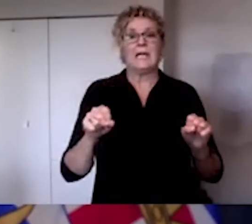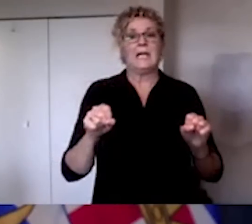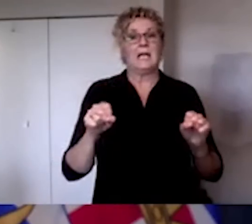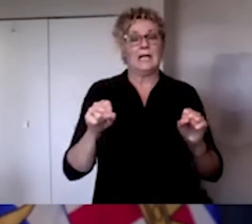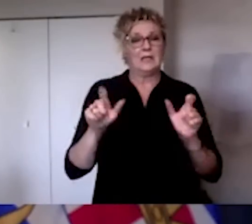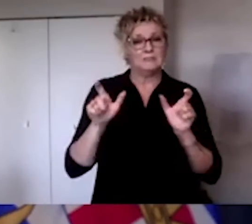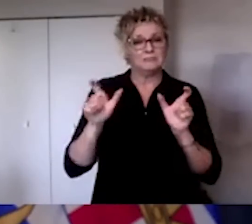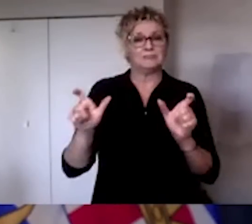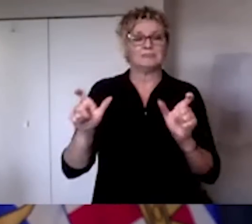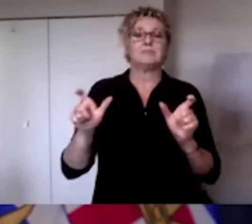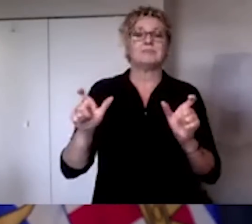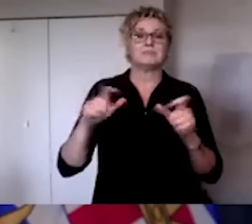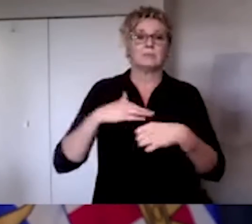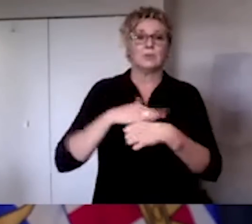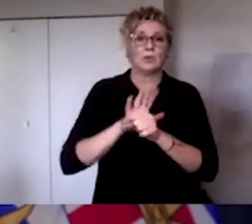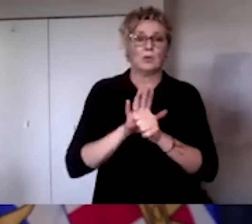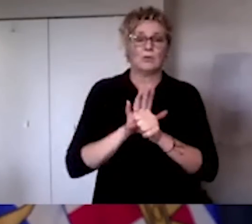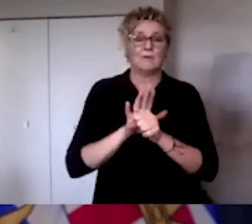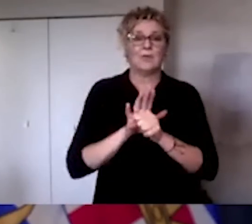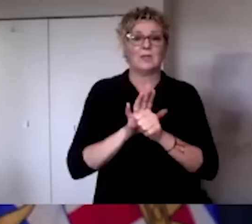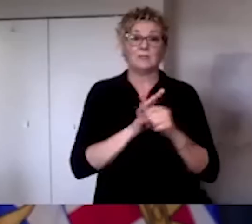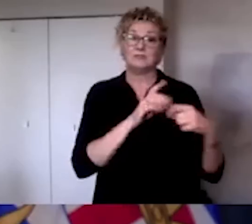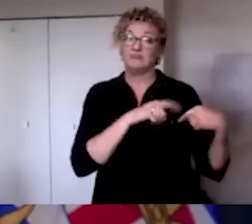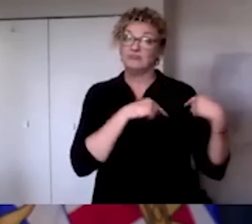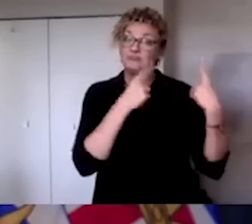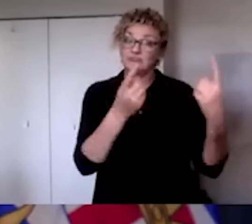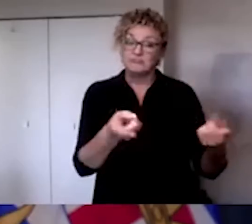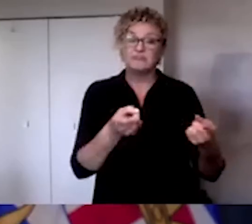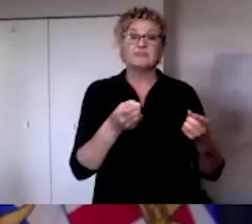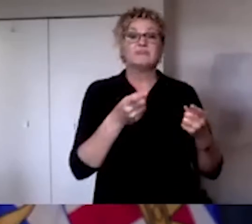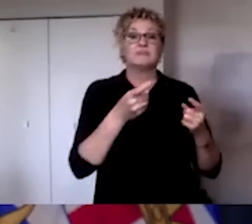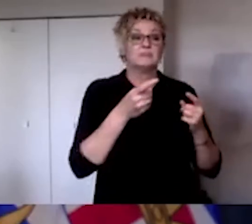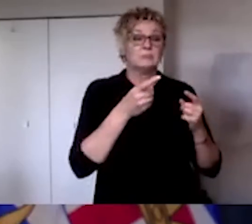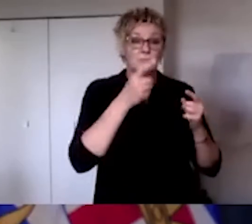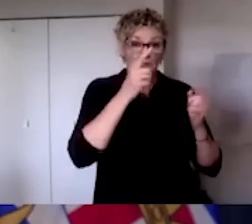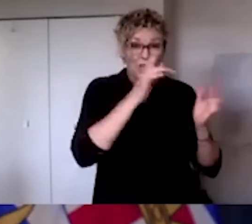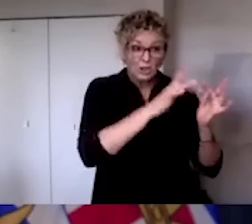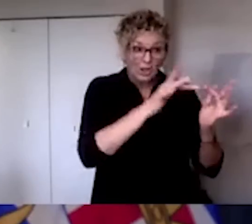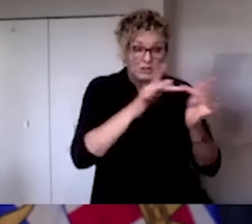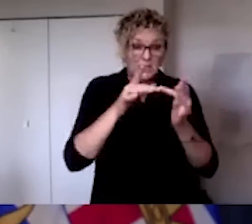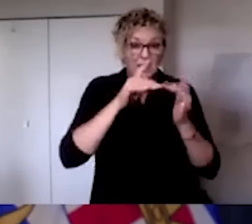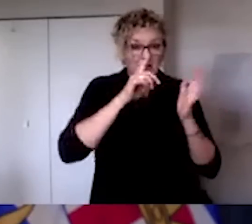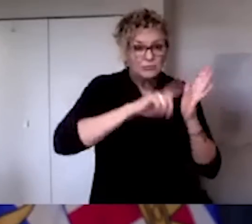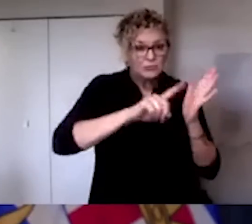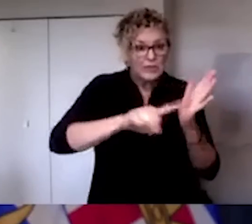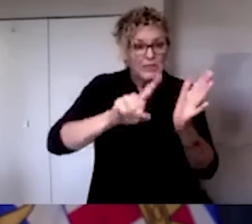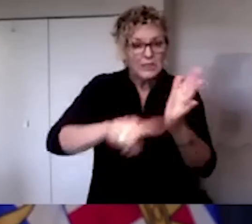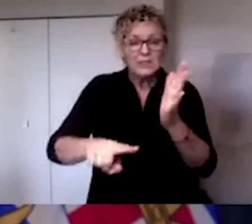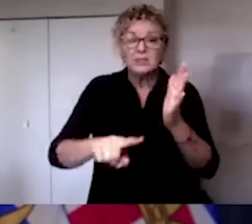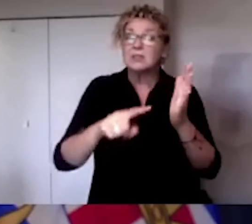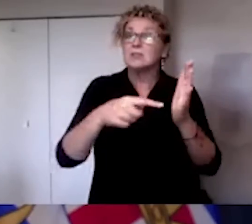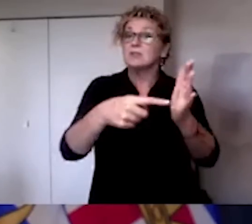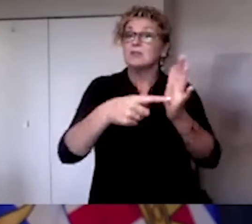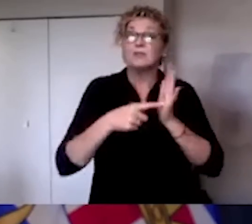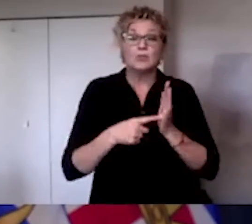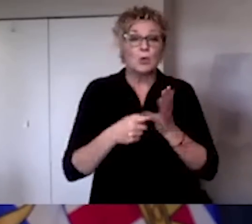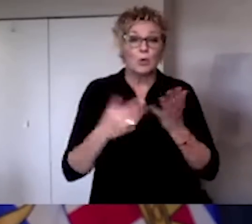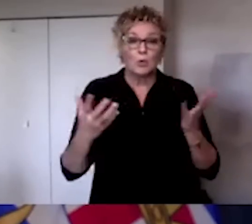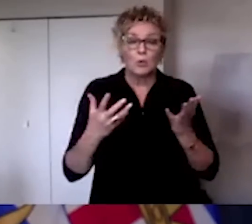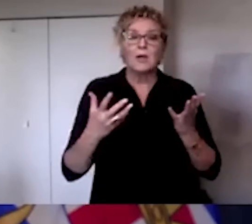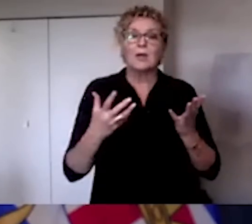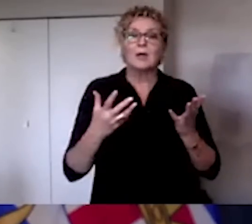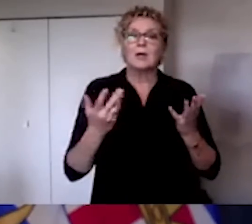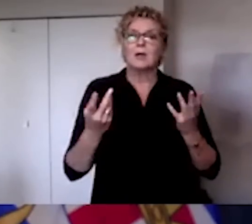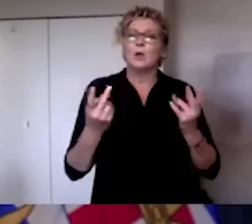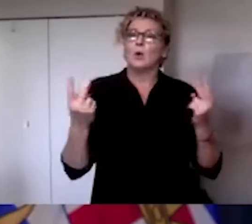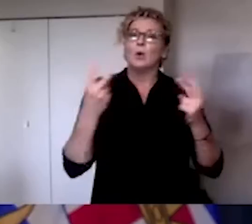I know, like me, many people would like to see the number of new cases and clusters go down, particularly as we